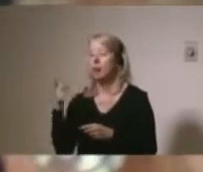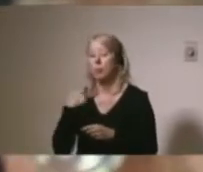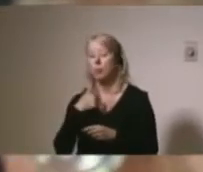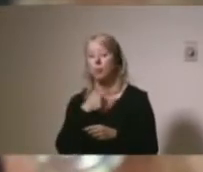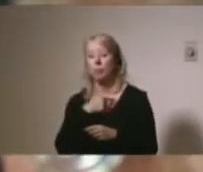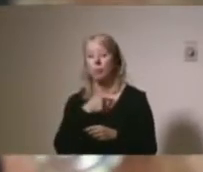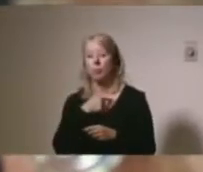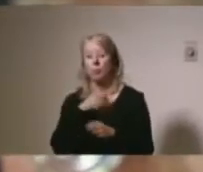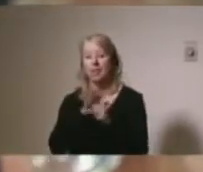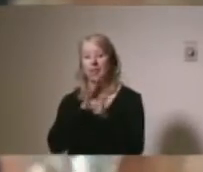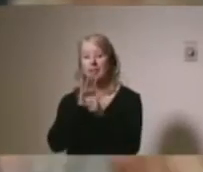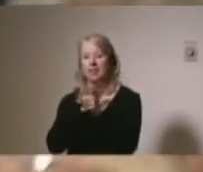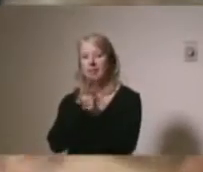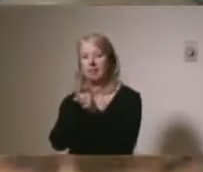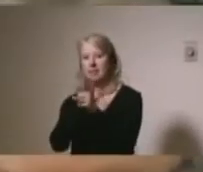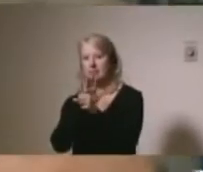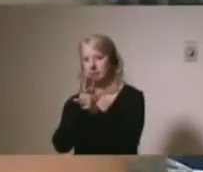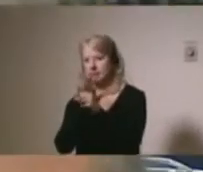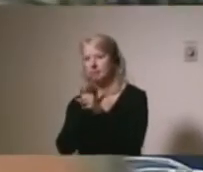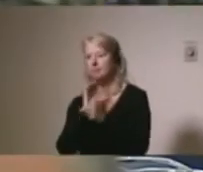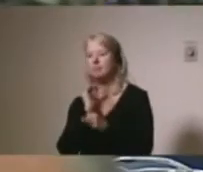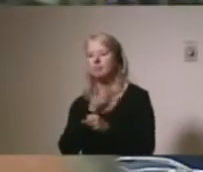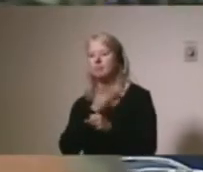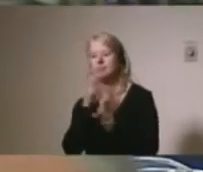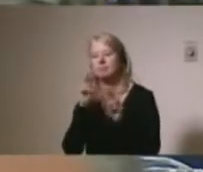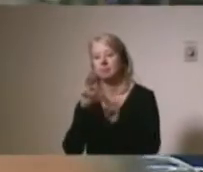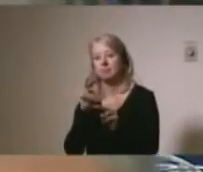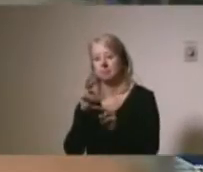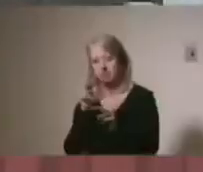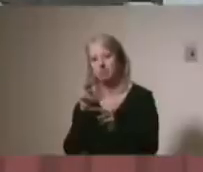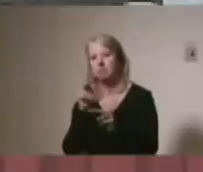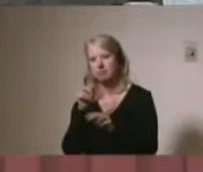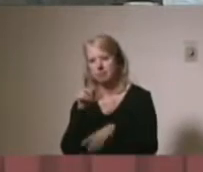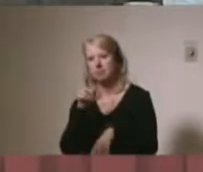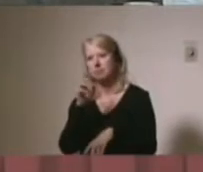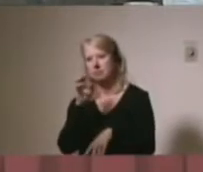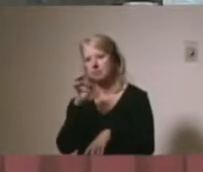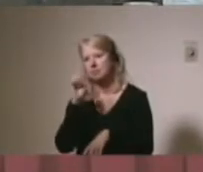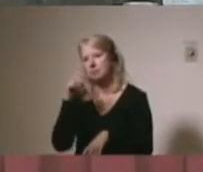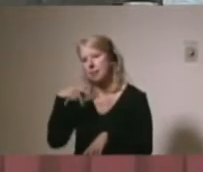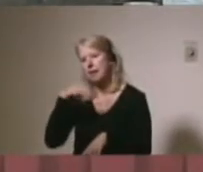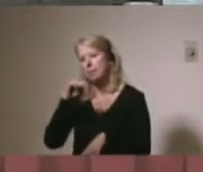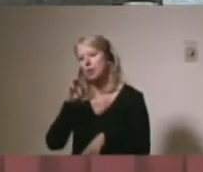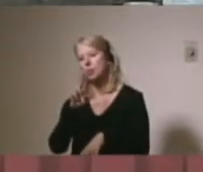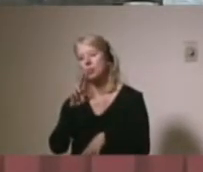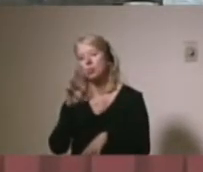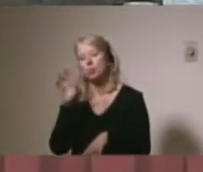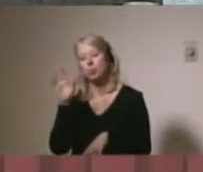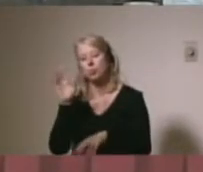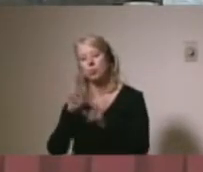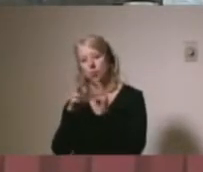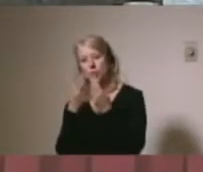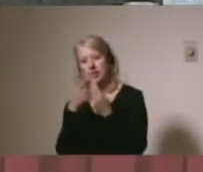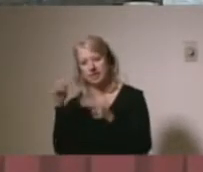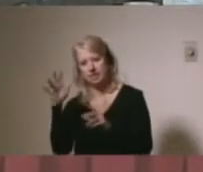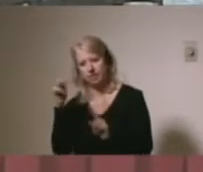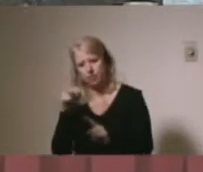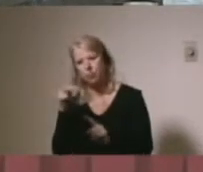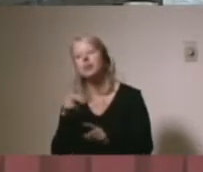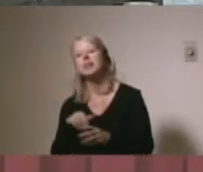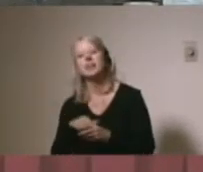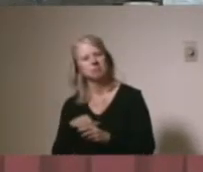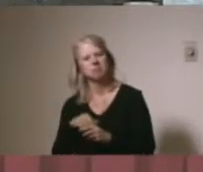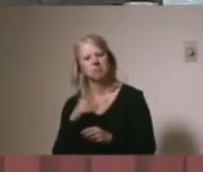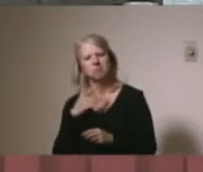campaigned on our view is that the EPMU's view is that we still